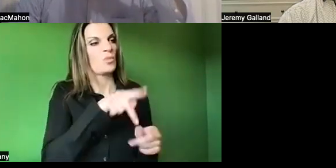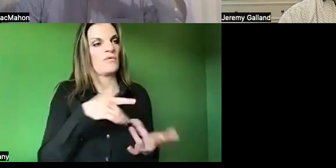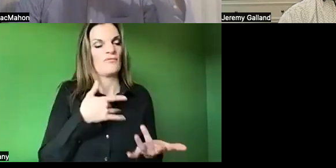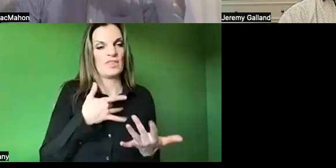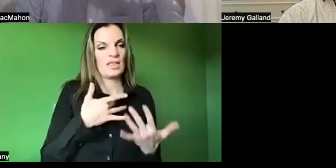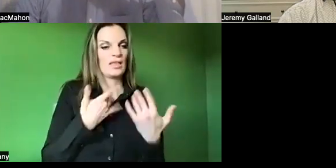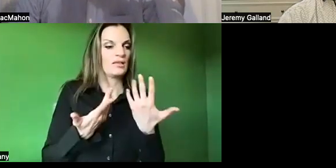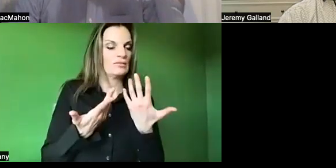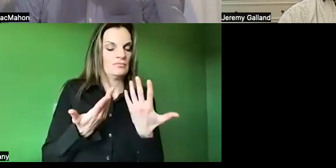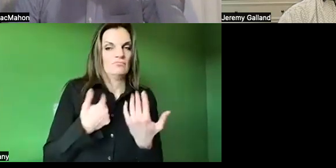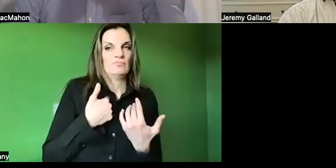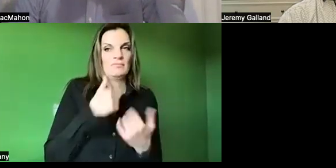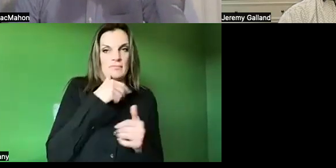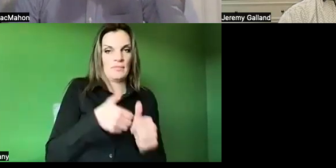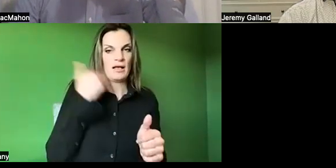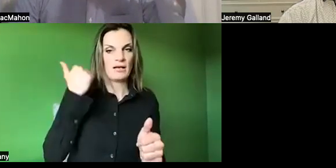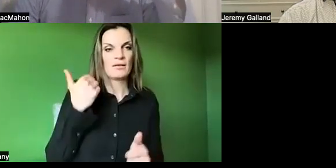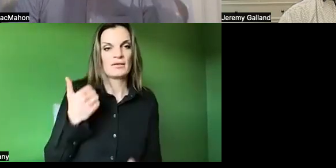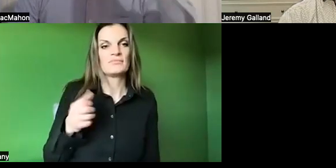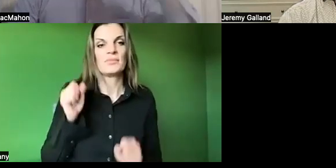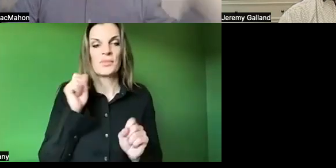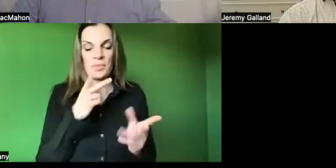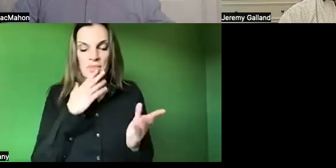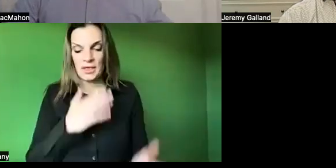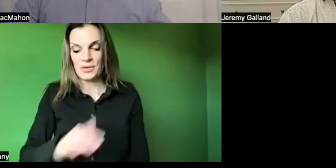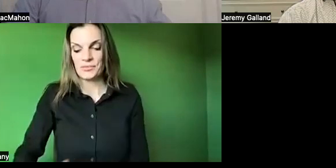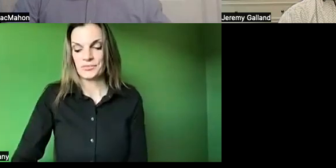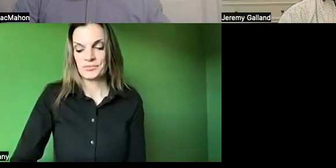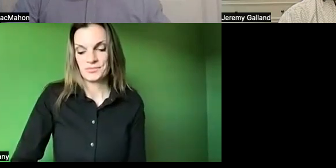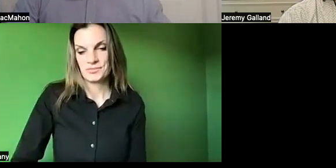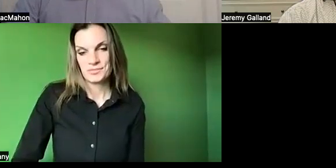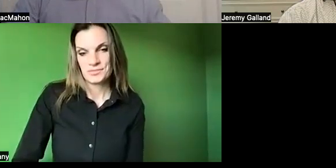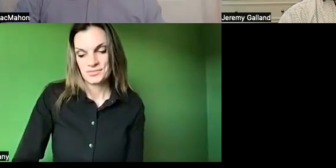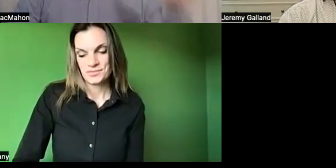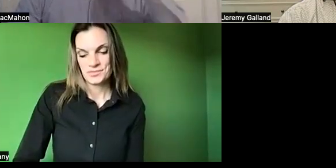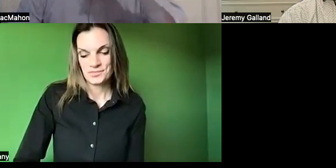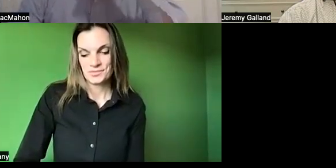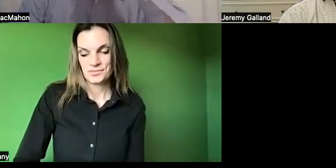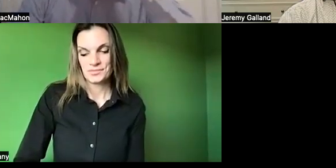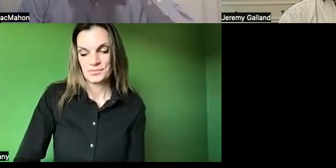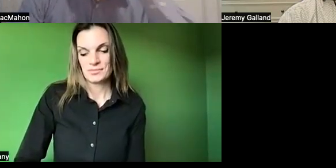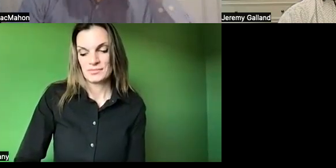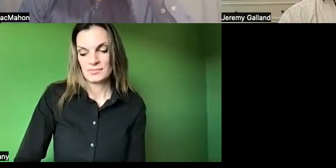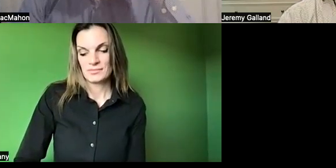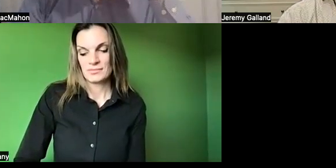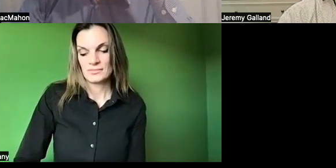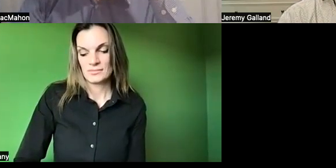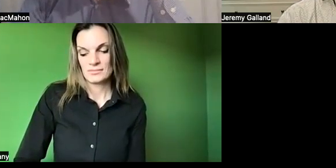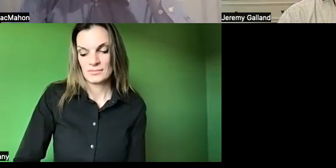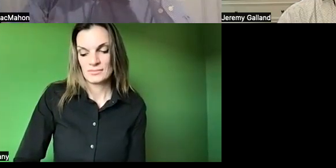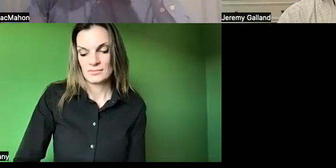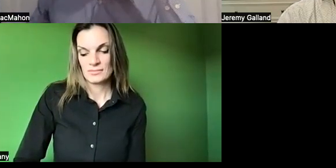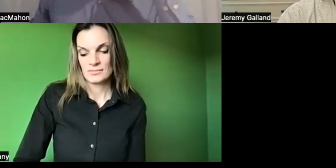imposter syndrome. Thank you. Thank you very much. Okay.